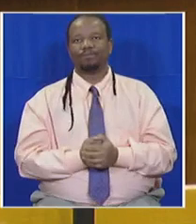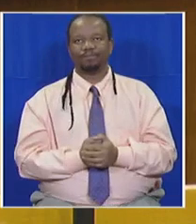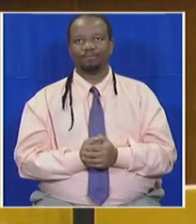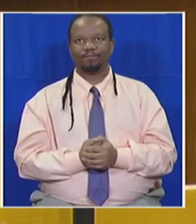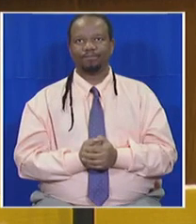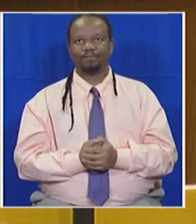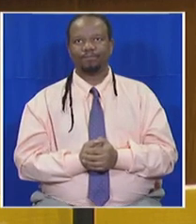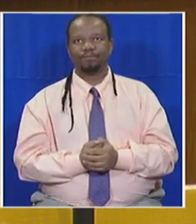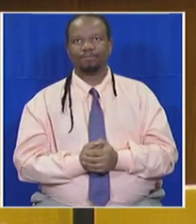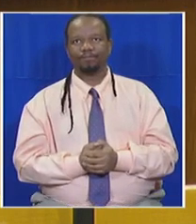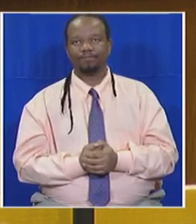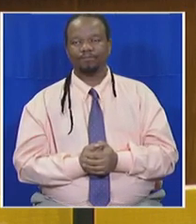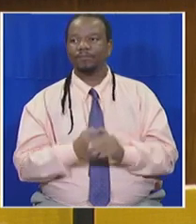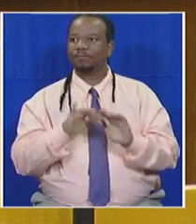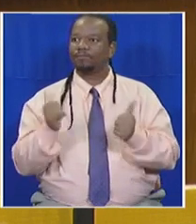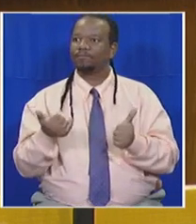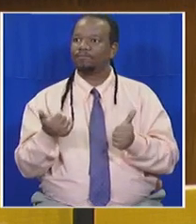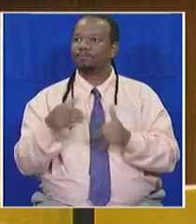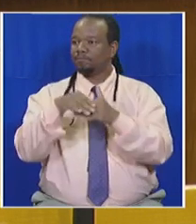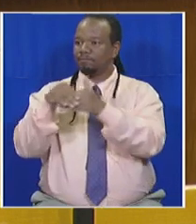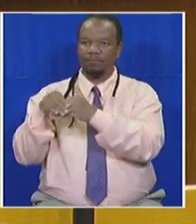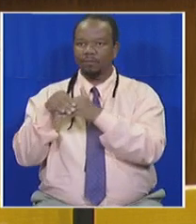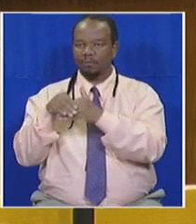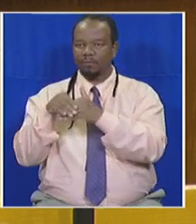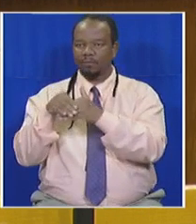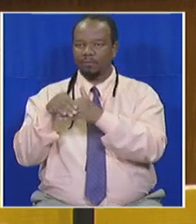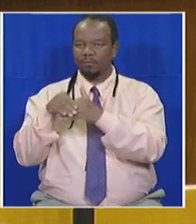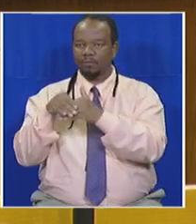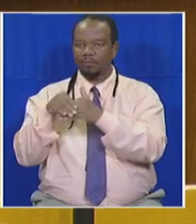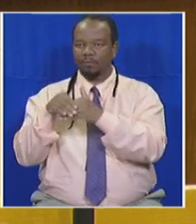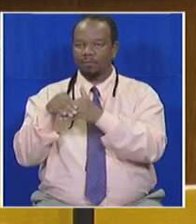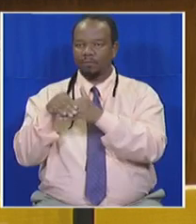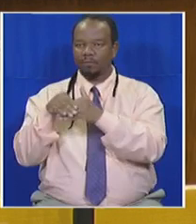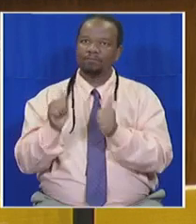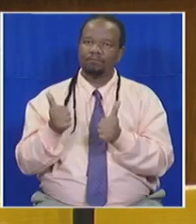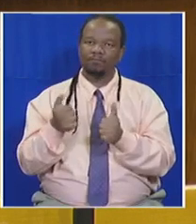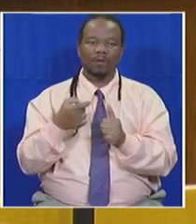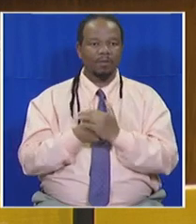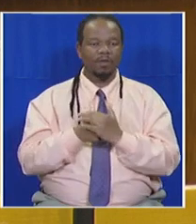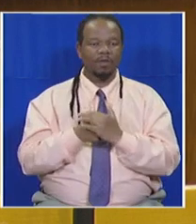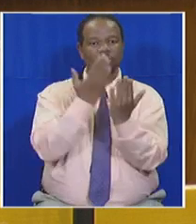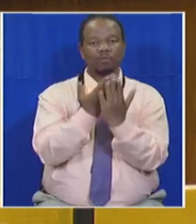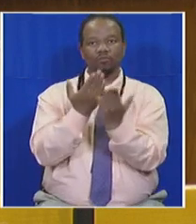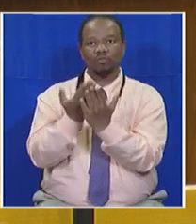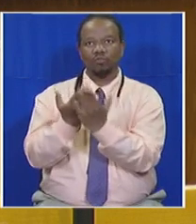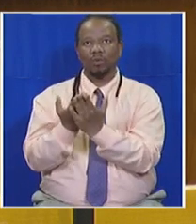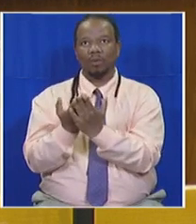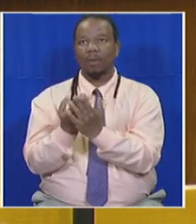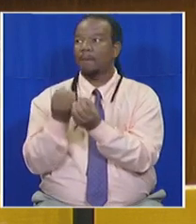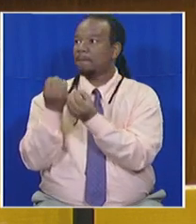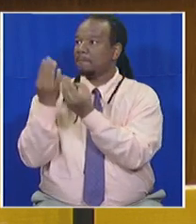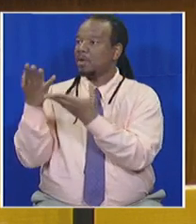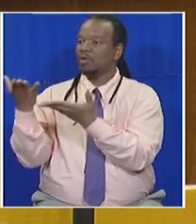Let me also thank colleagues, honorable members, for the submission that I've made. I think most of them are very, very